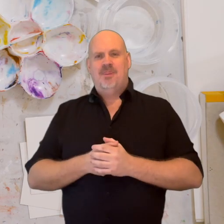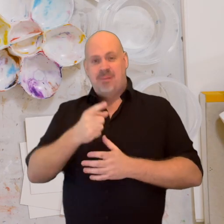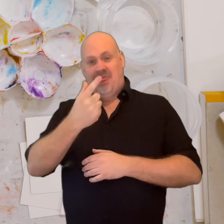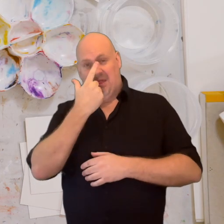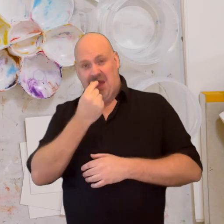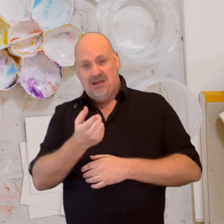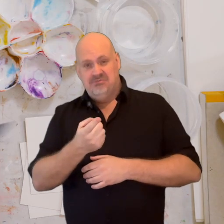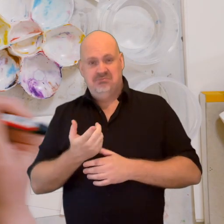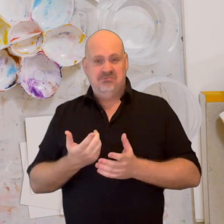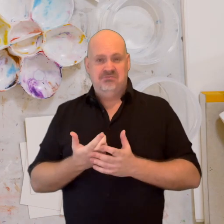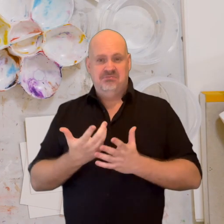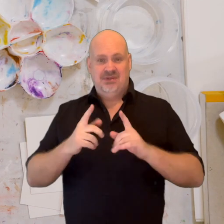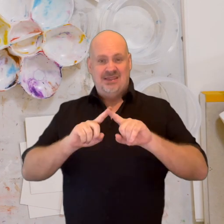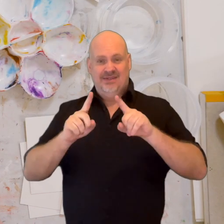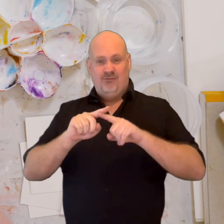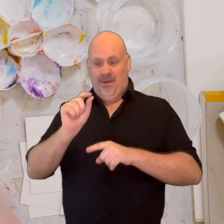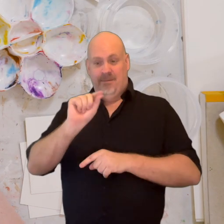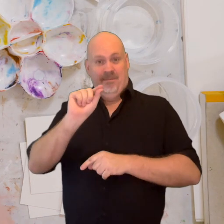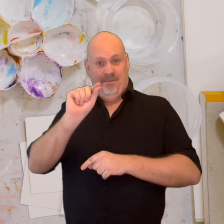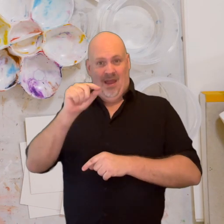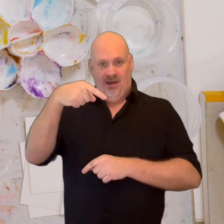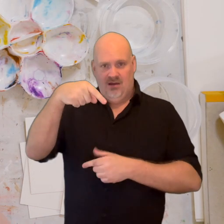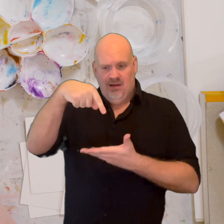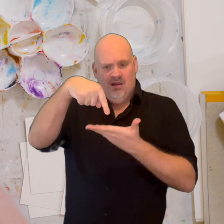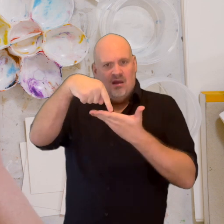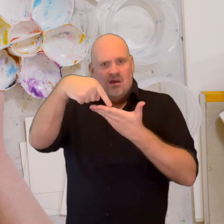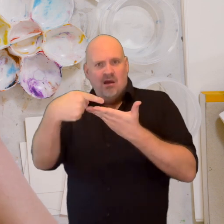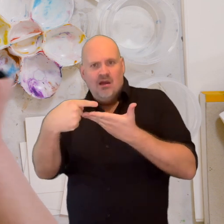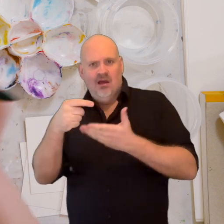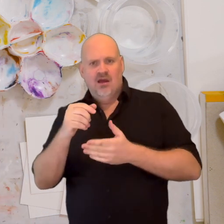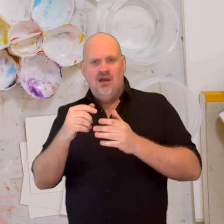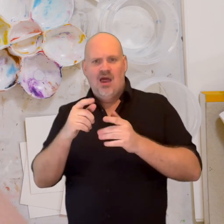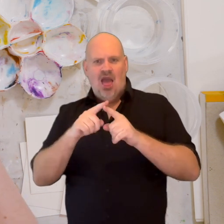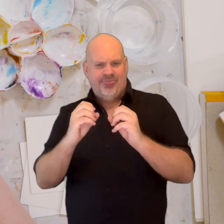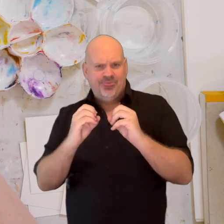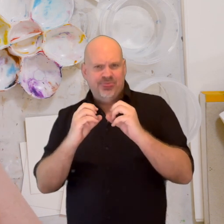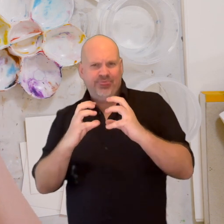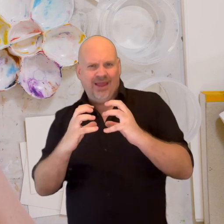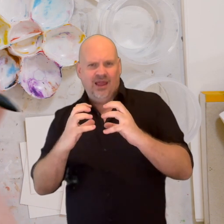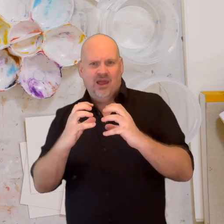use different parts of the felt tip pen as well, so you can create different marks.